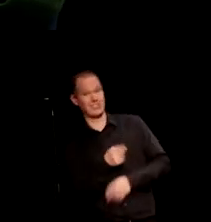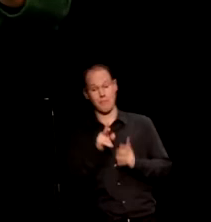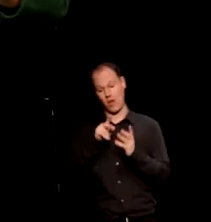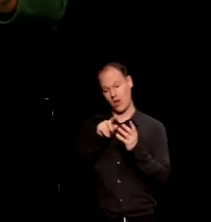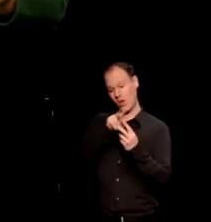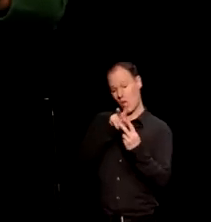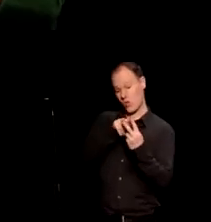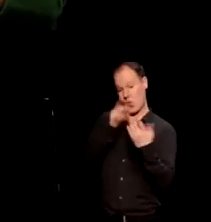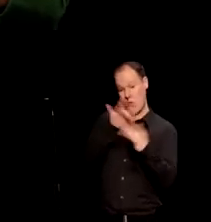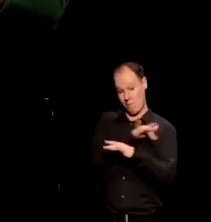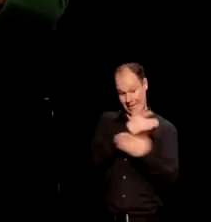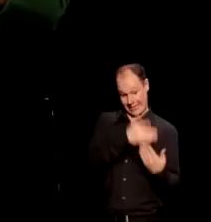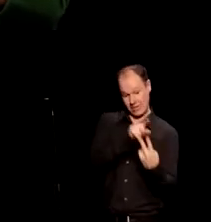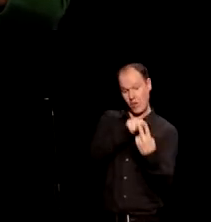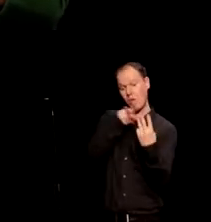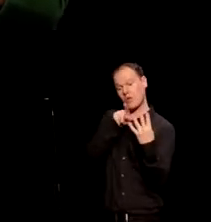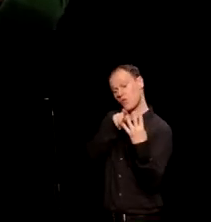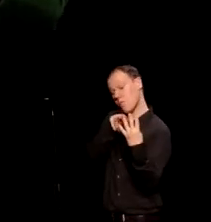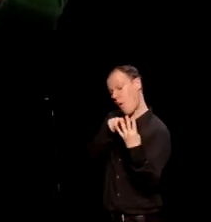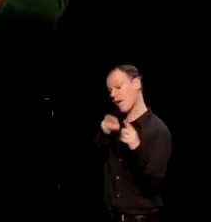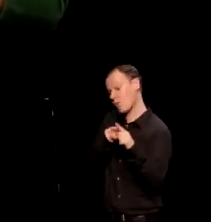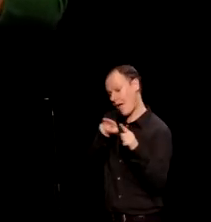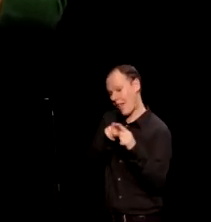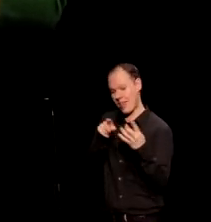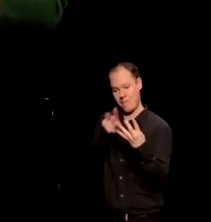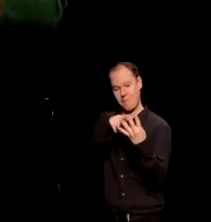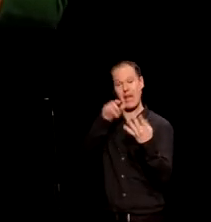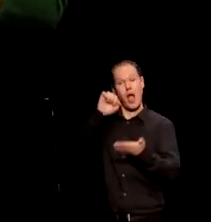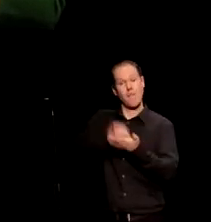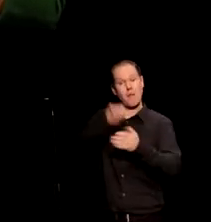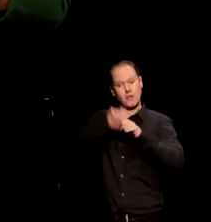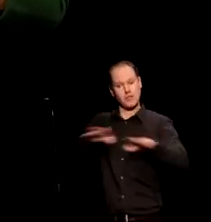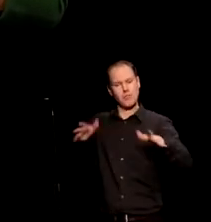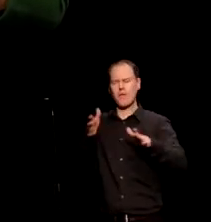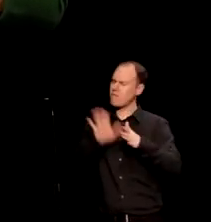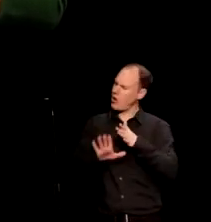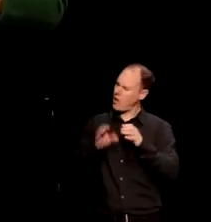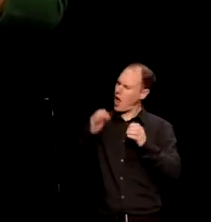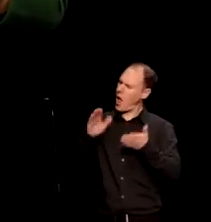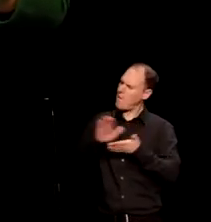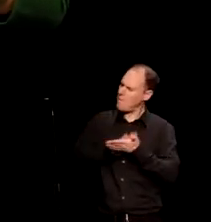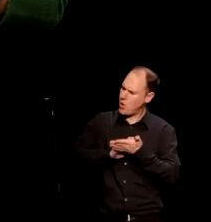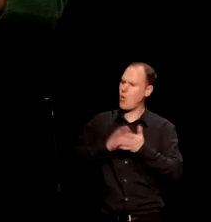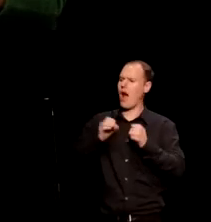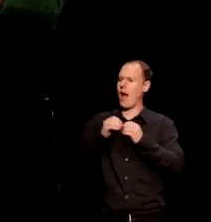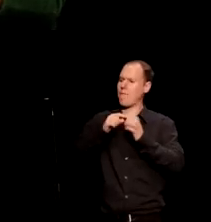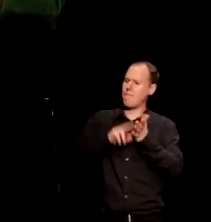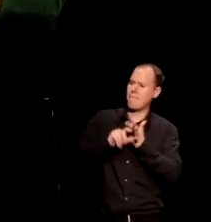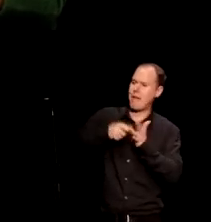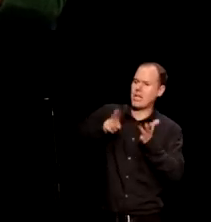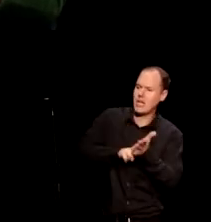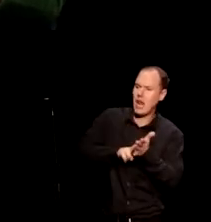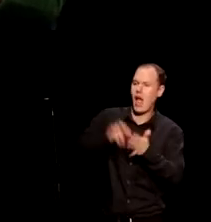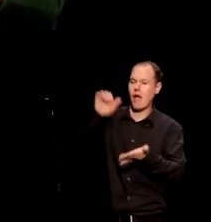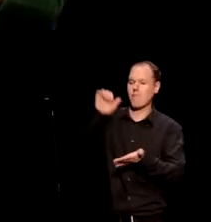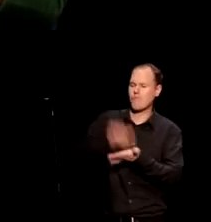two plays have been published. So they were published by Blue Banyan Press, I believe, in Jamaica,